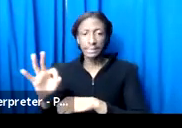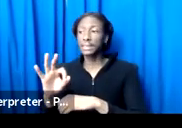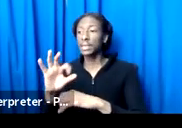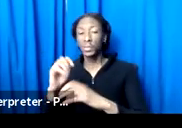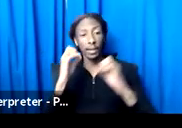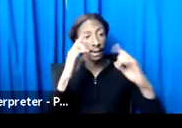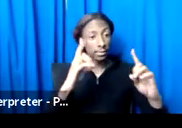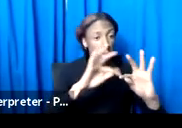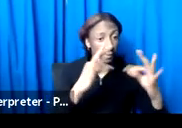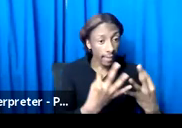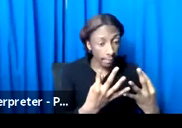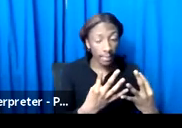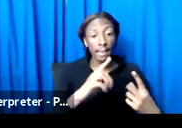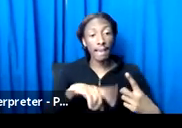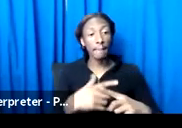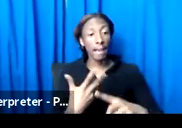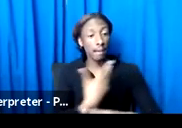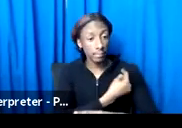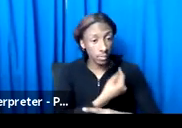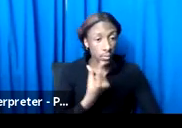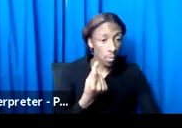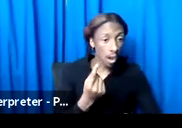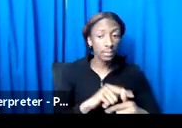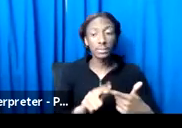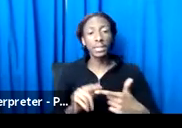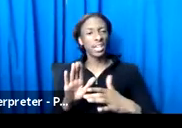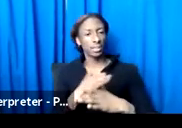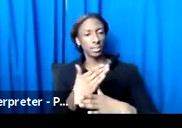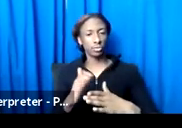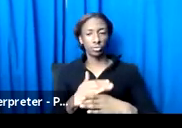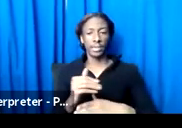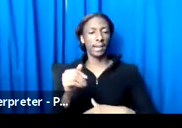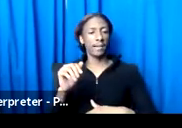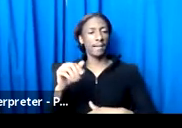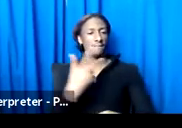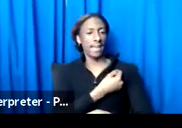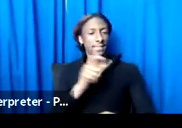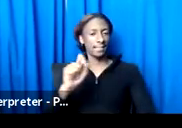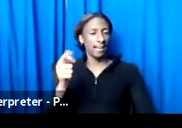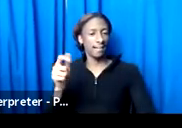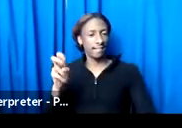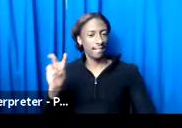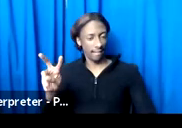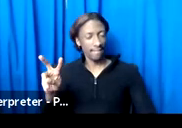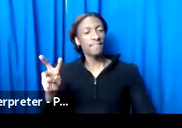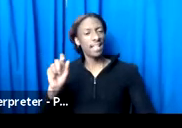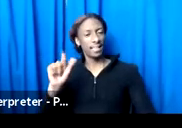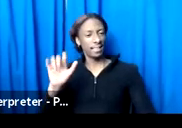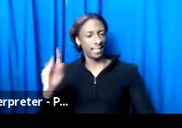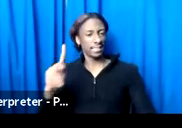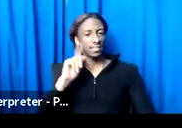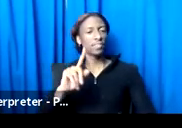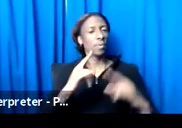families about COVID-19 vaccines, share Vaccines.gov links to staff, campers, and their families so that they